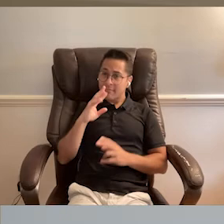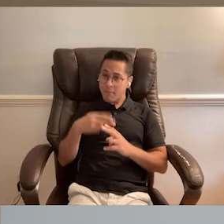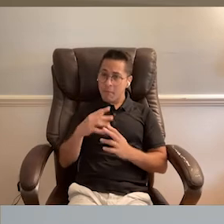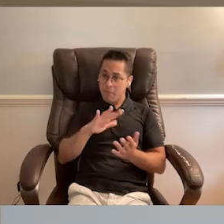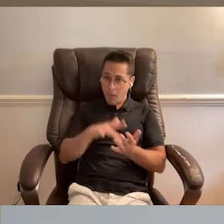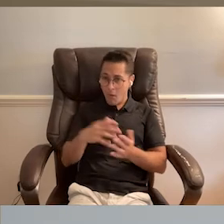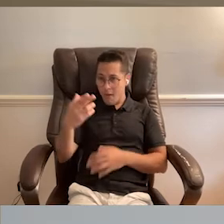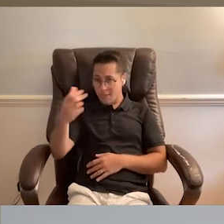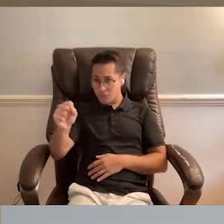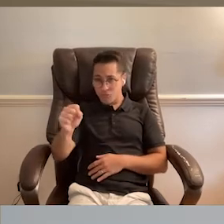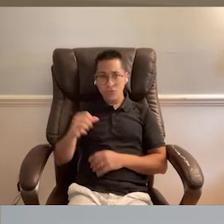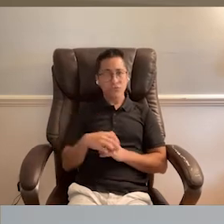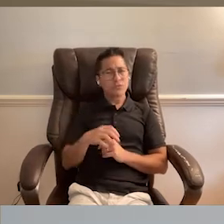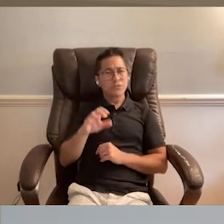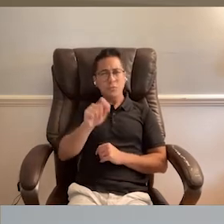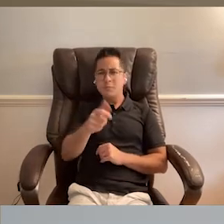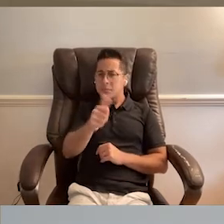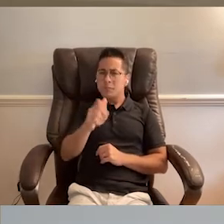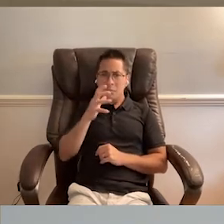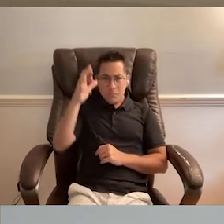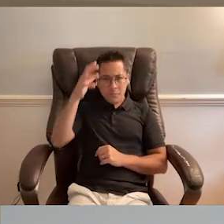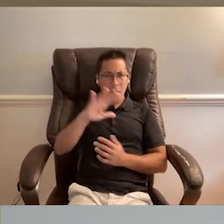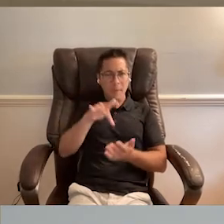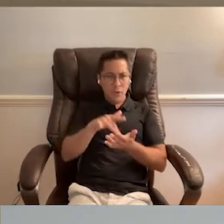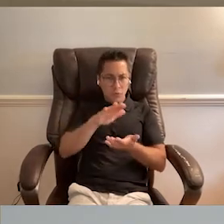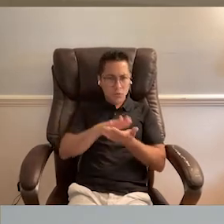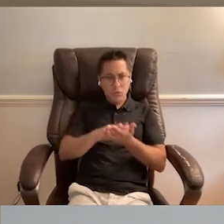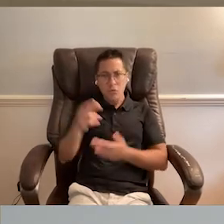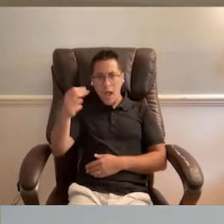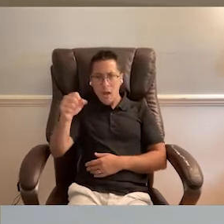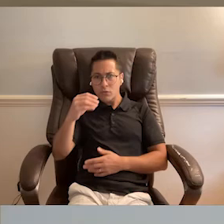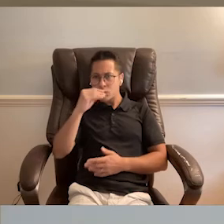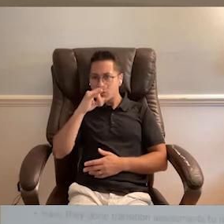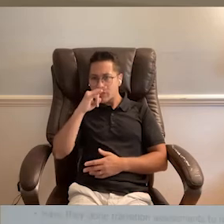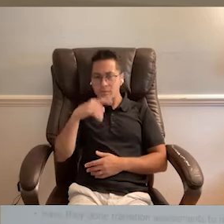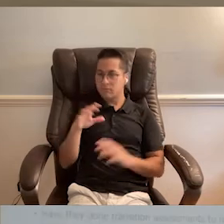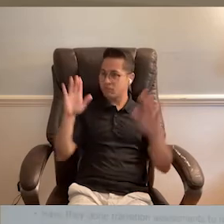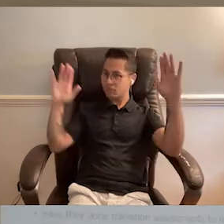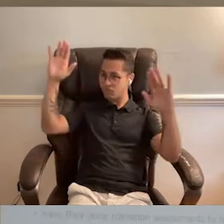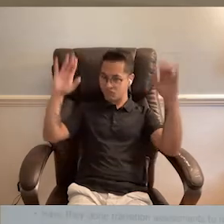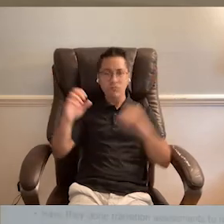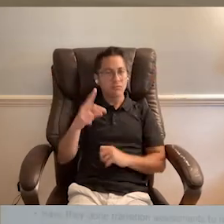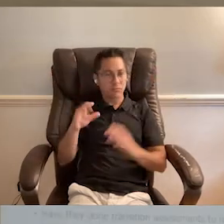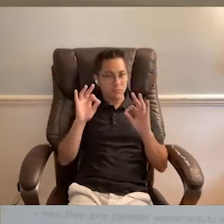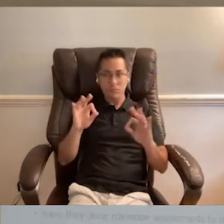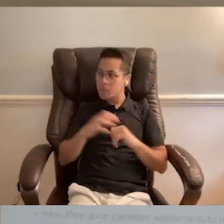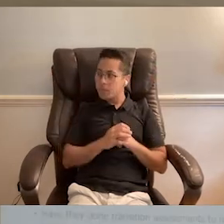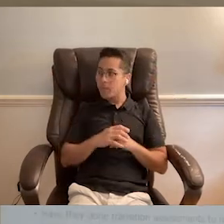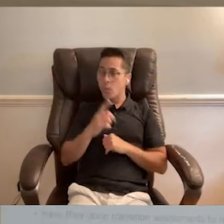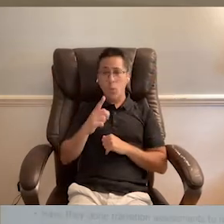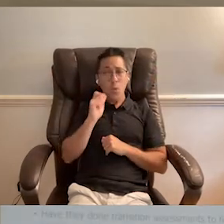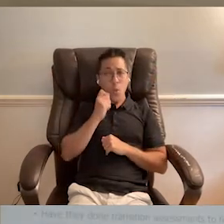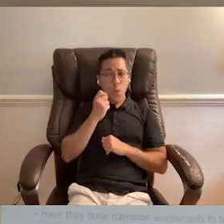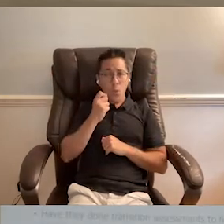there any parents of middle schoolers or high schoolers? Okay, great. So, one of the coolest things that just